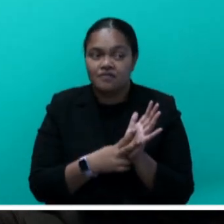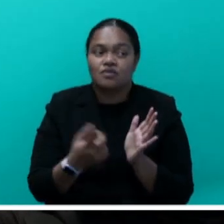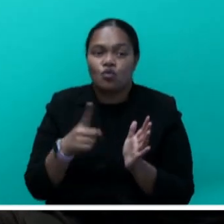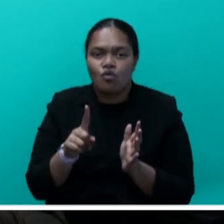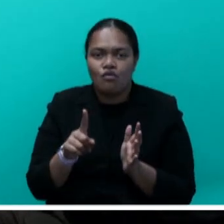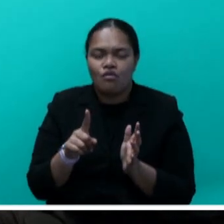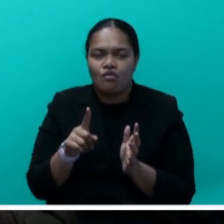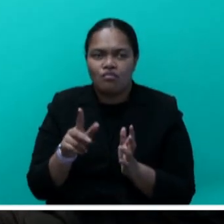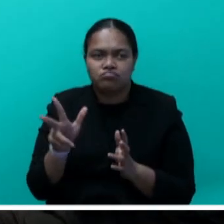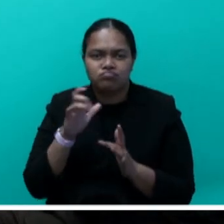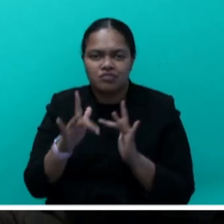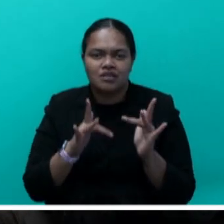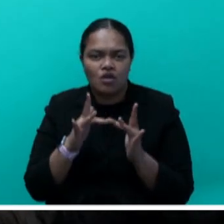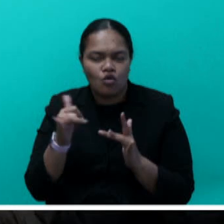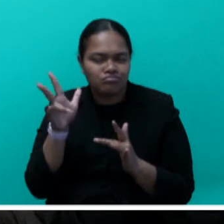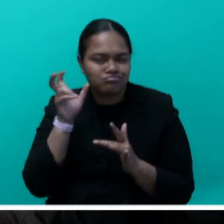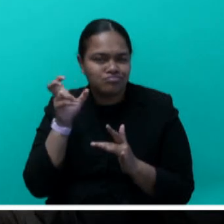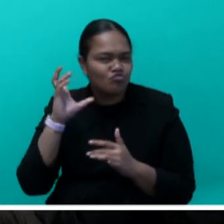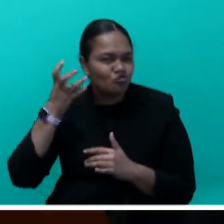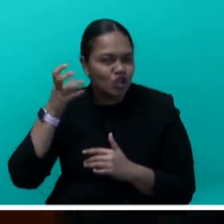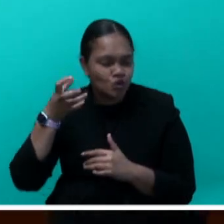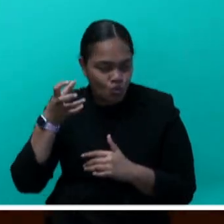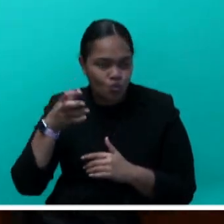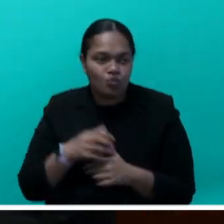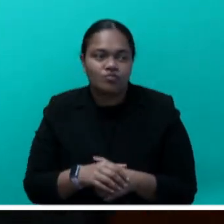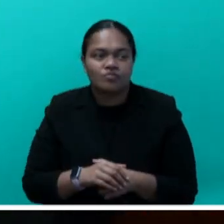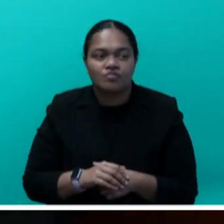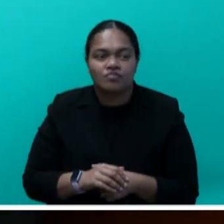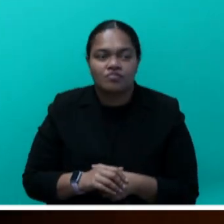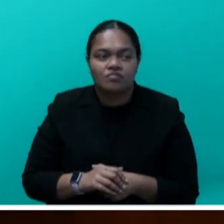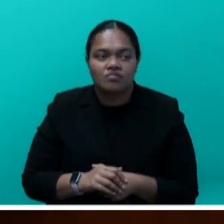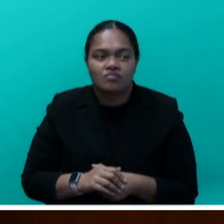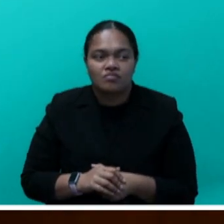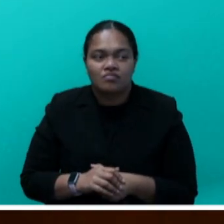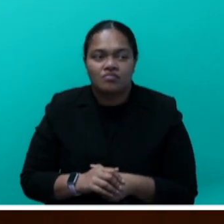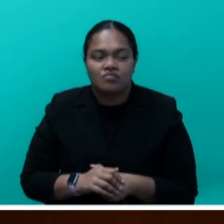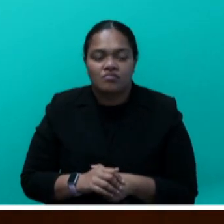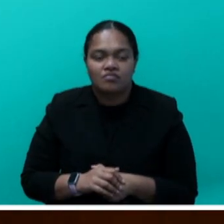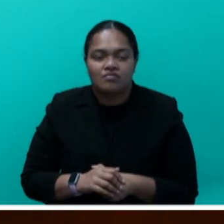to the radio.